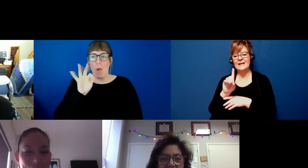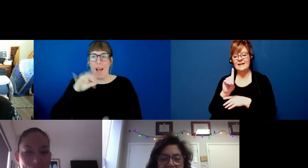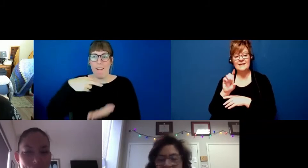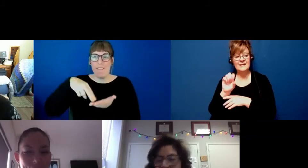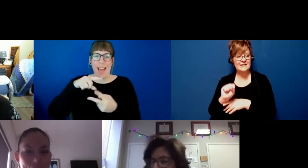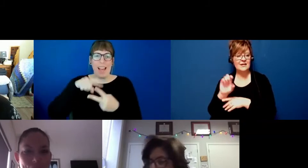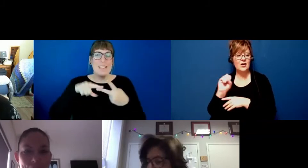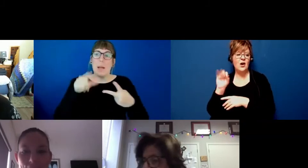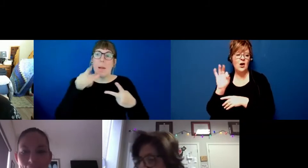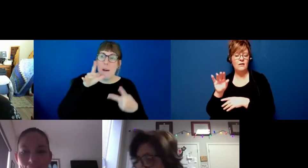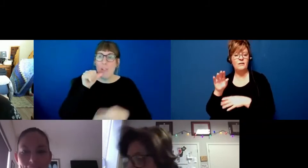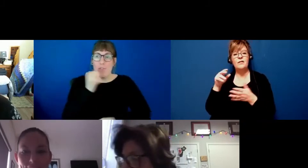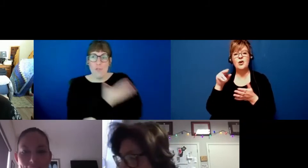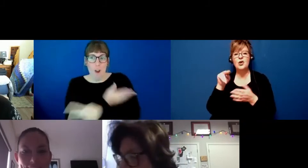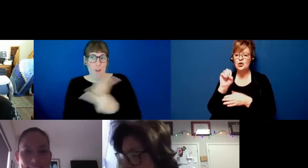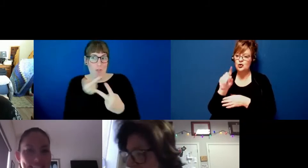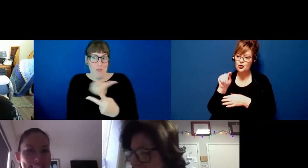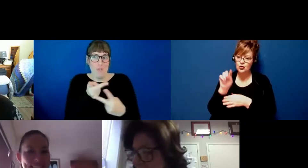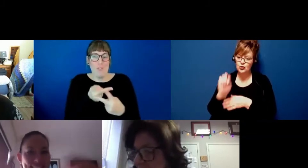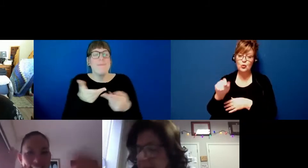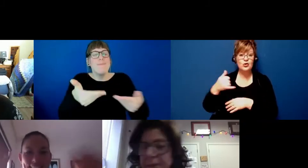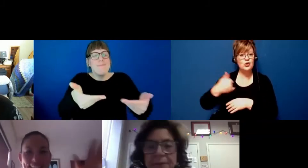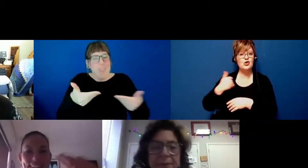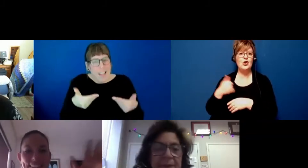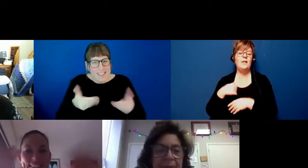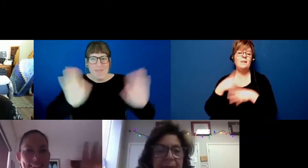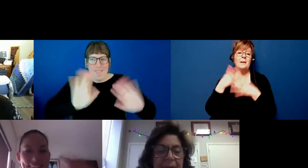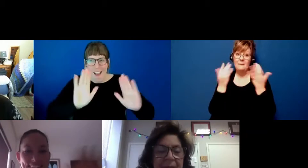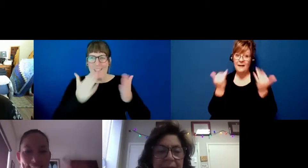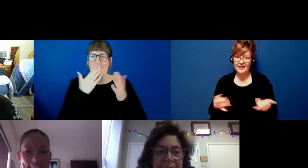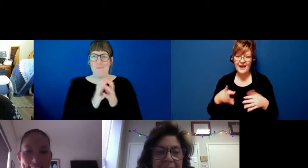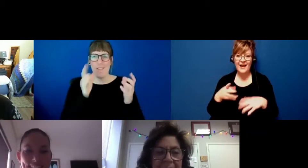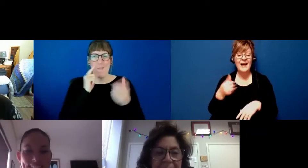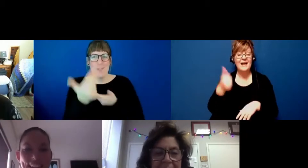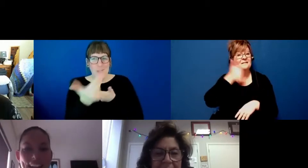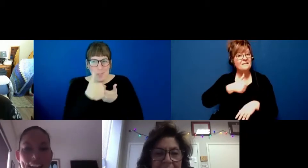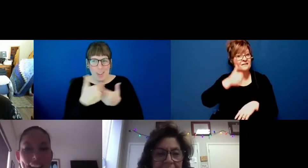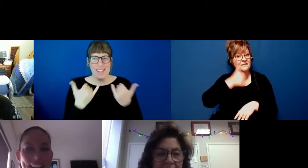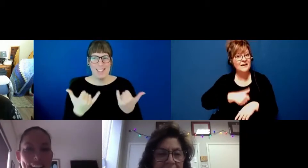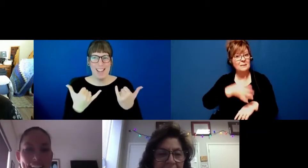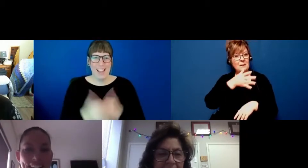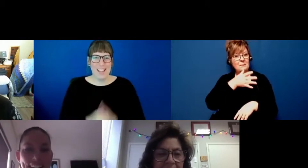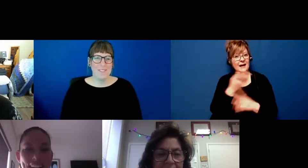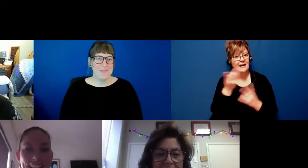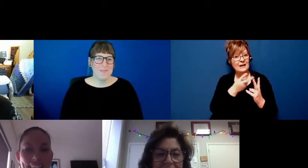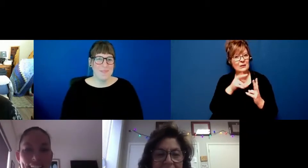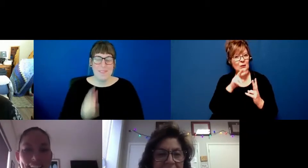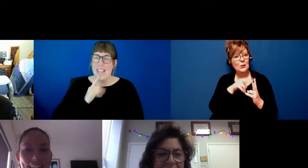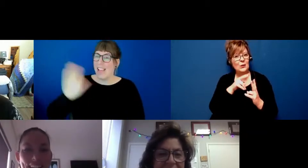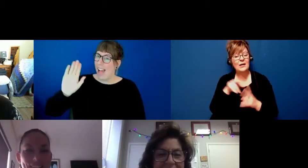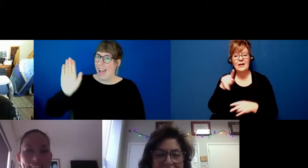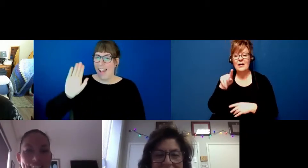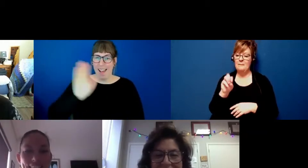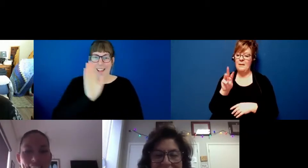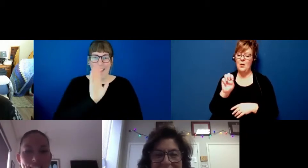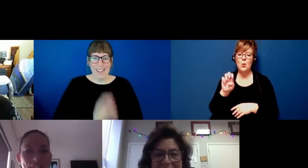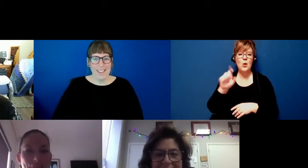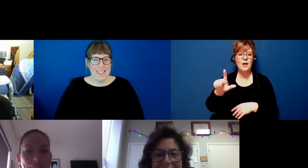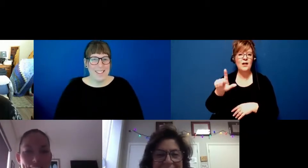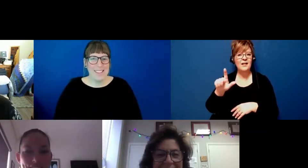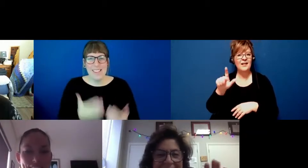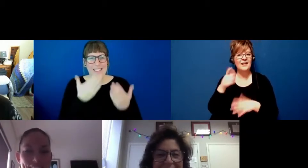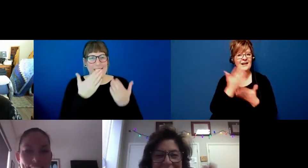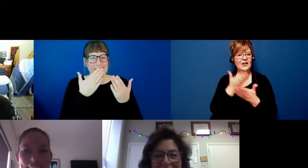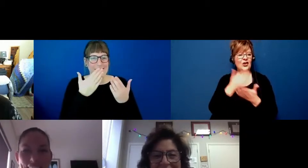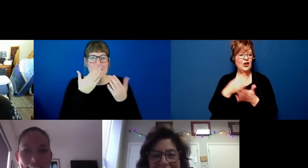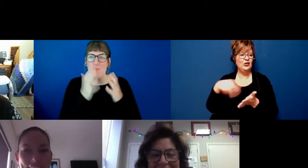Lindsay Powell. Hello and welcome. Thank you both for joining us. Hi. Hi. Hi Thank you, there. Hi, Kristina. Kristina. Thank you so